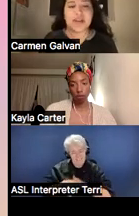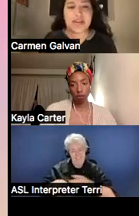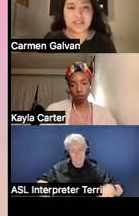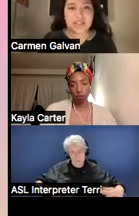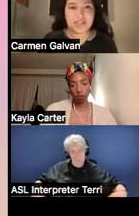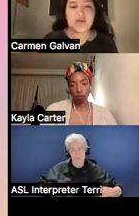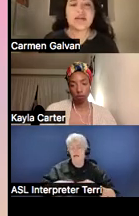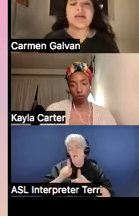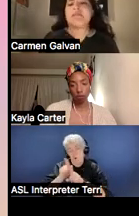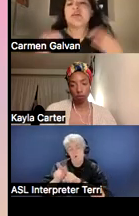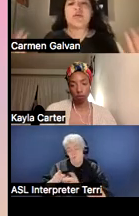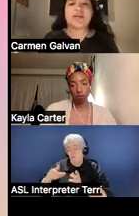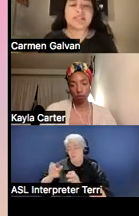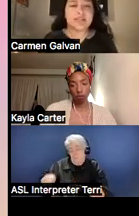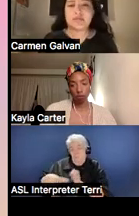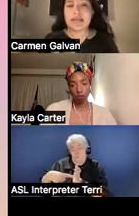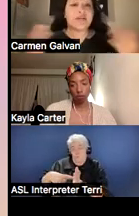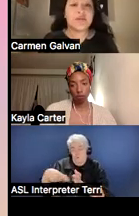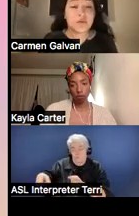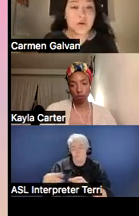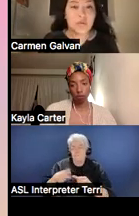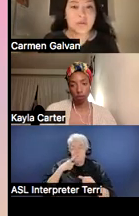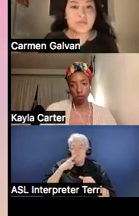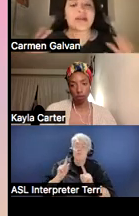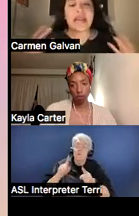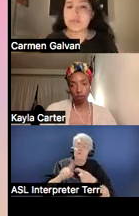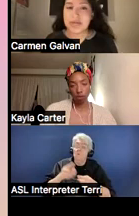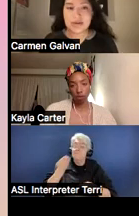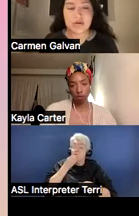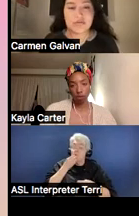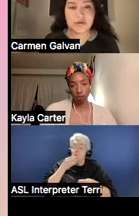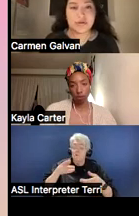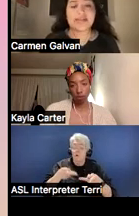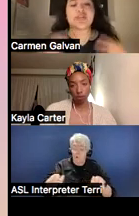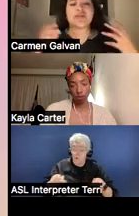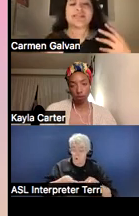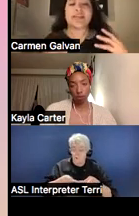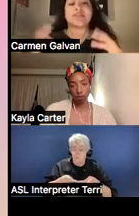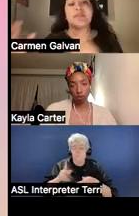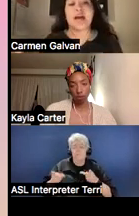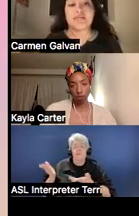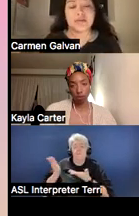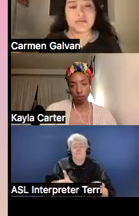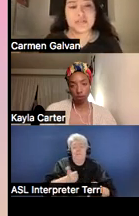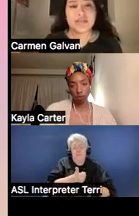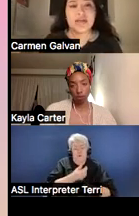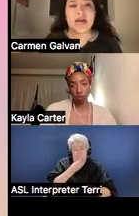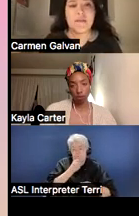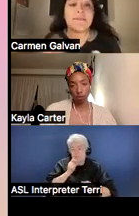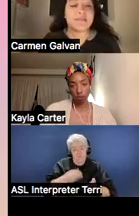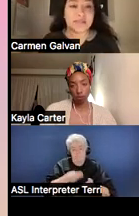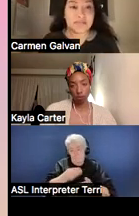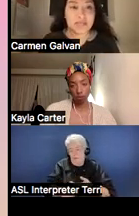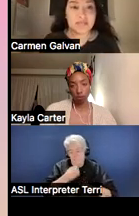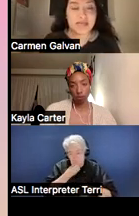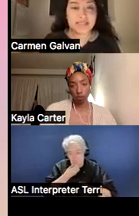also financially. So going to like a food court where people can bring their own food and don't necessarily have to buy food